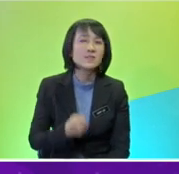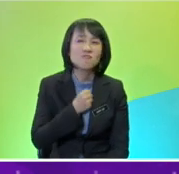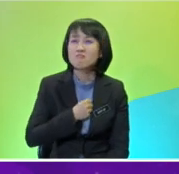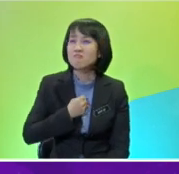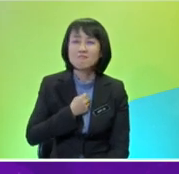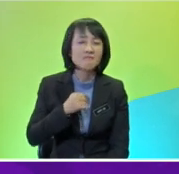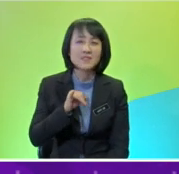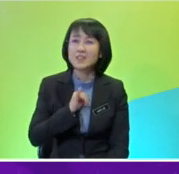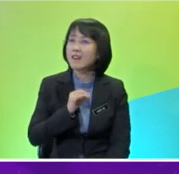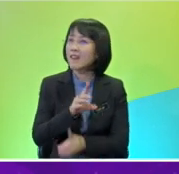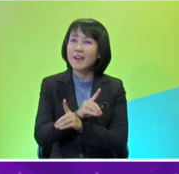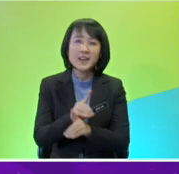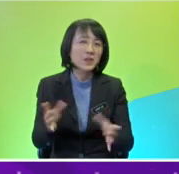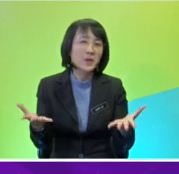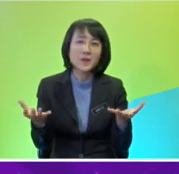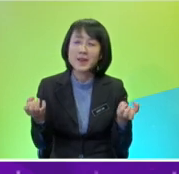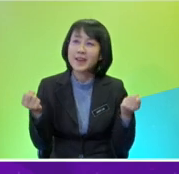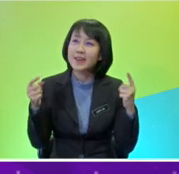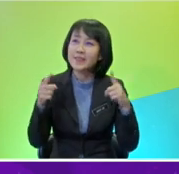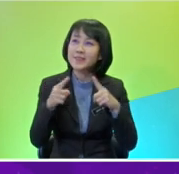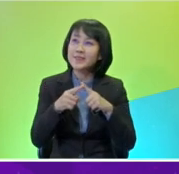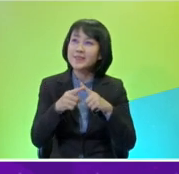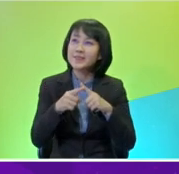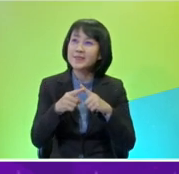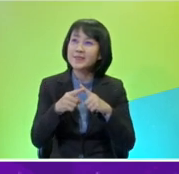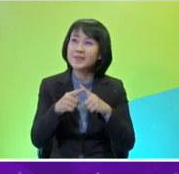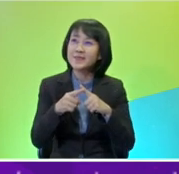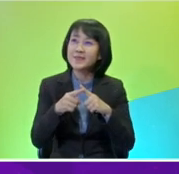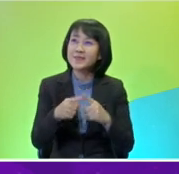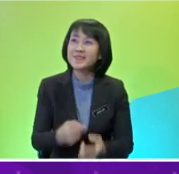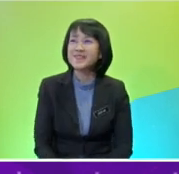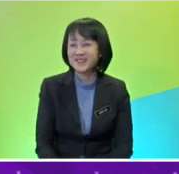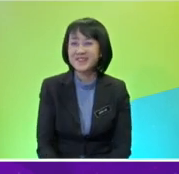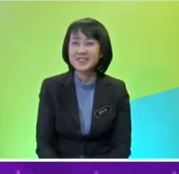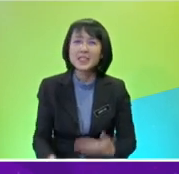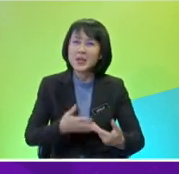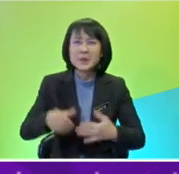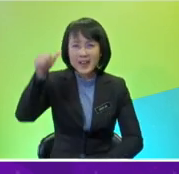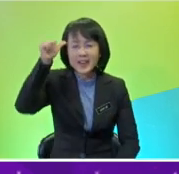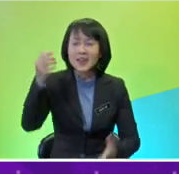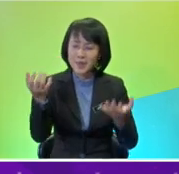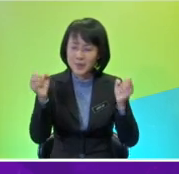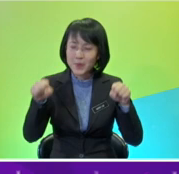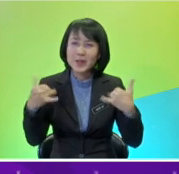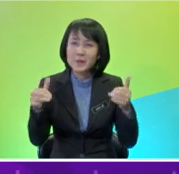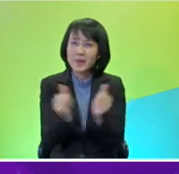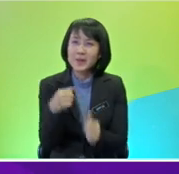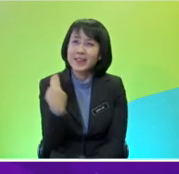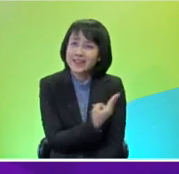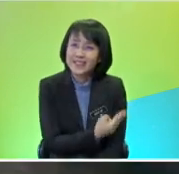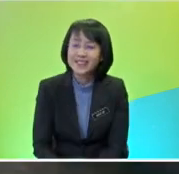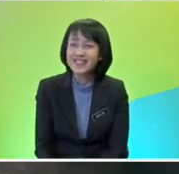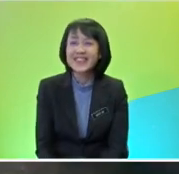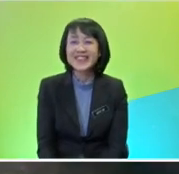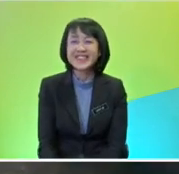to. Sorry, I don't want to, Adam. Okay, Adam, okay, you can play with us. Yeah. I want to play with you, yes, Adam. Yes, okay, yes, let's be a sandcastle